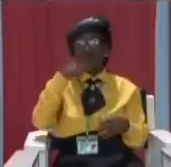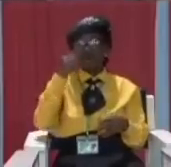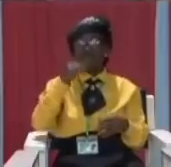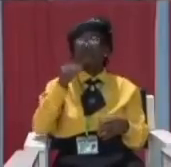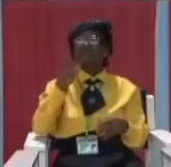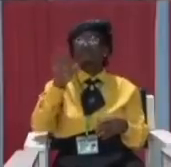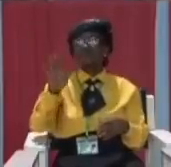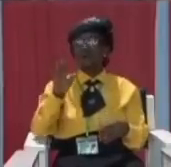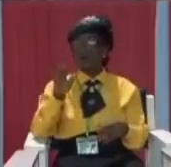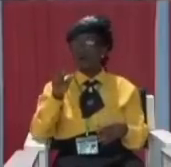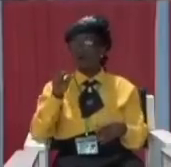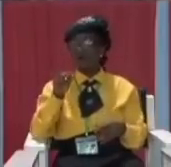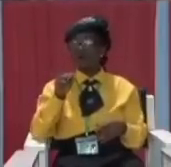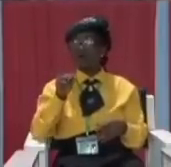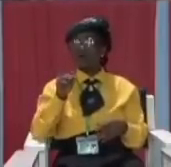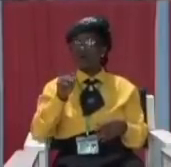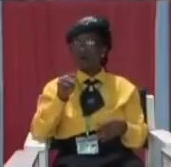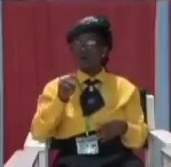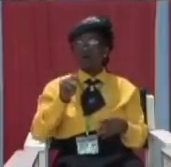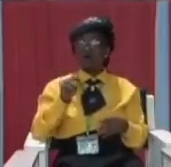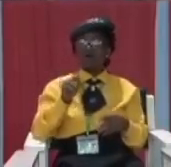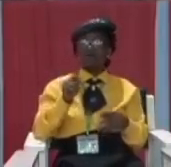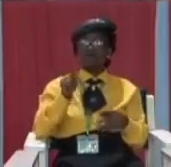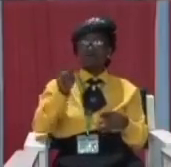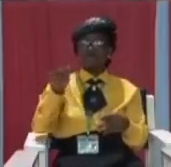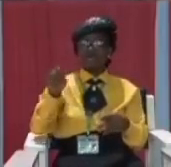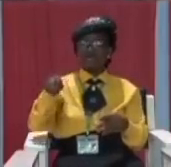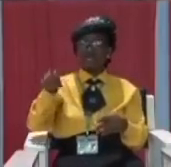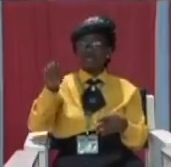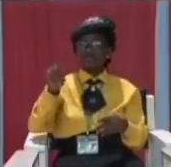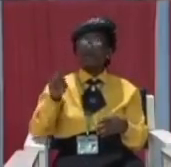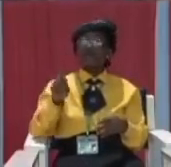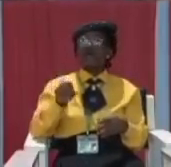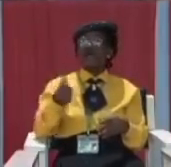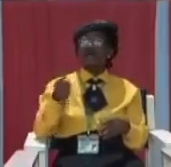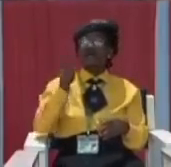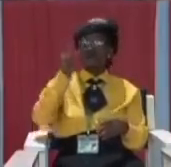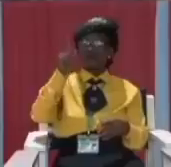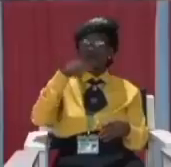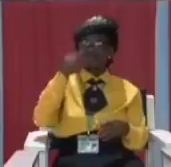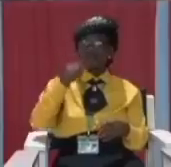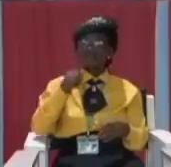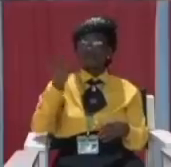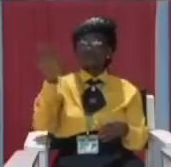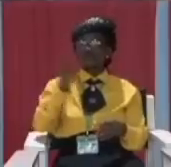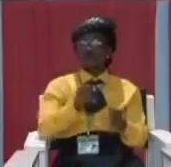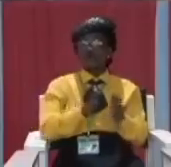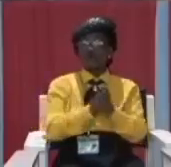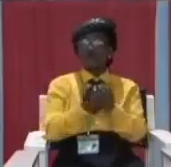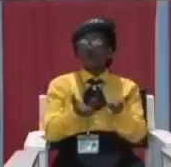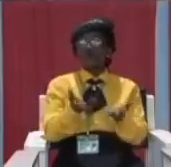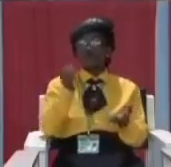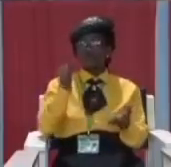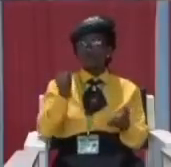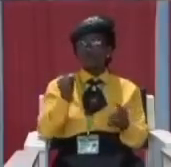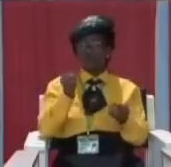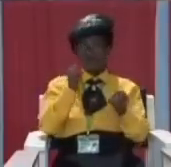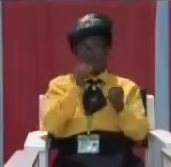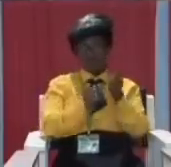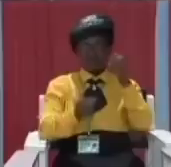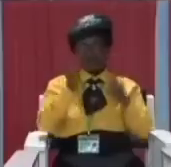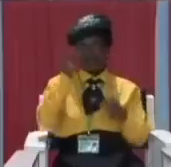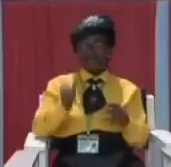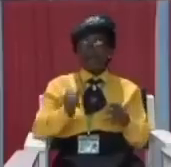Okay. Another one said, I want to be distributing your magazines. Okay. Finally, he turned to me.